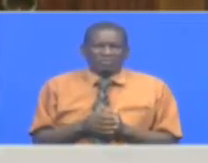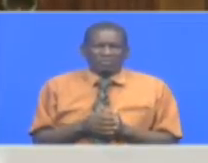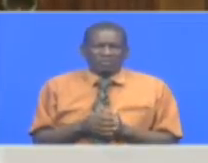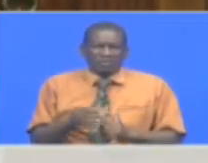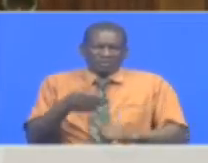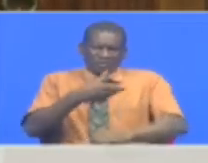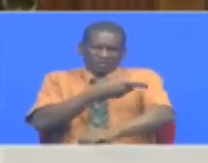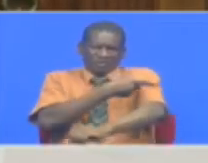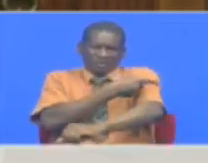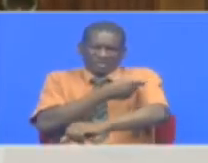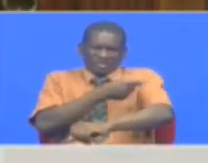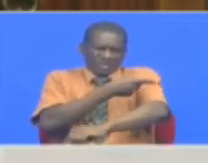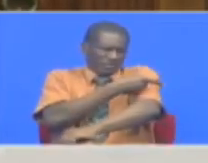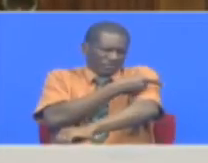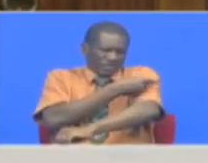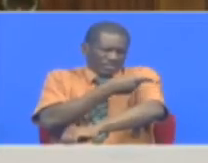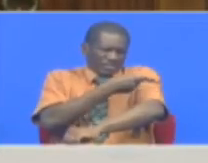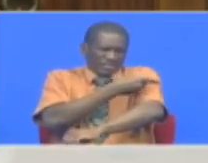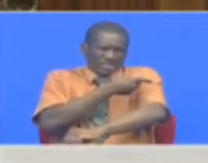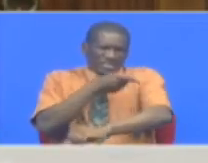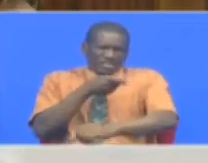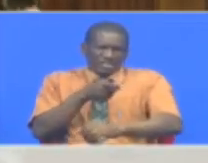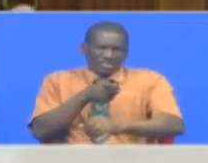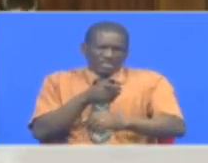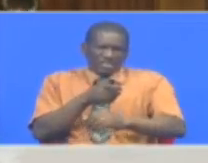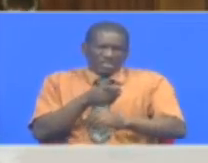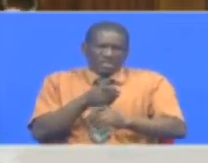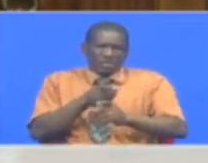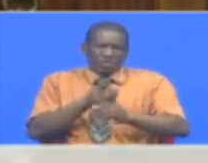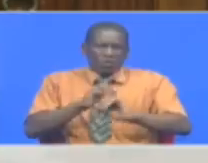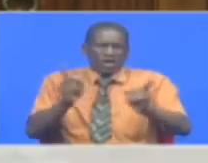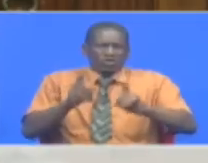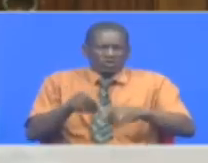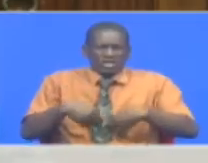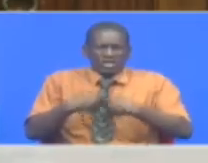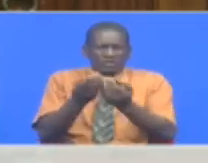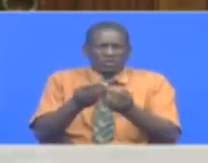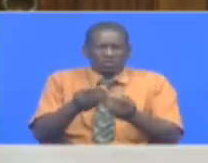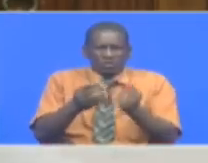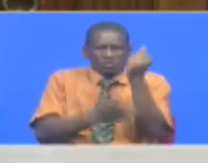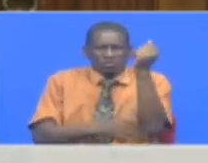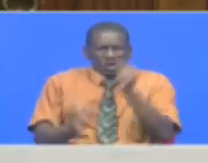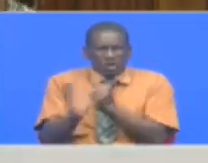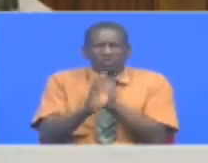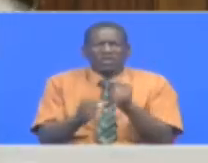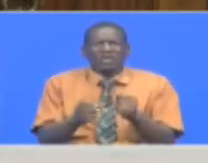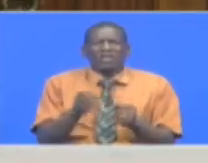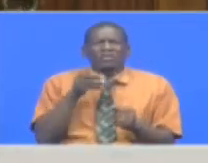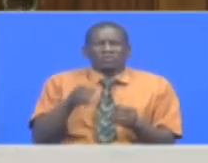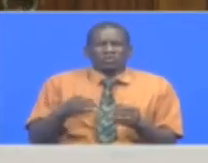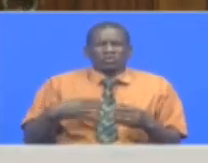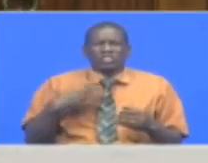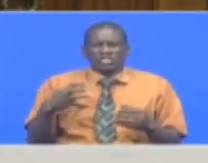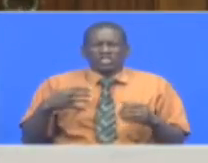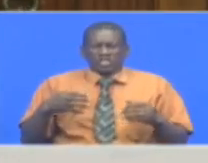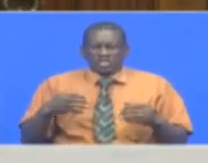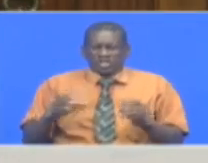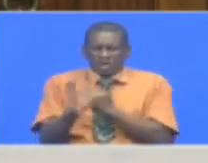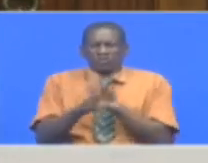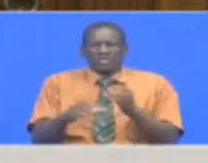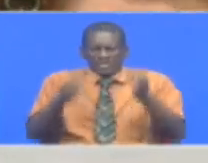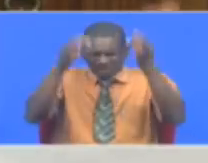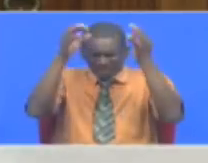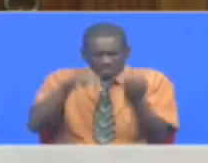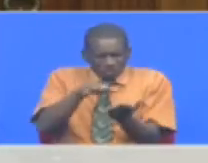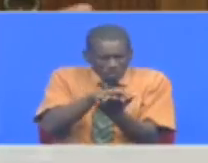vaccine nationalism came into effect. They decided to hoard and to look after themselves